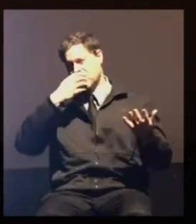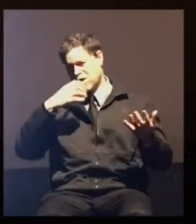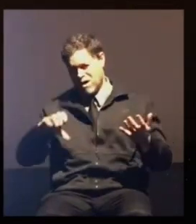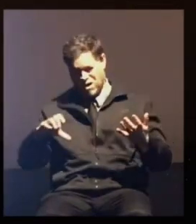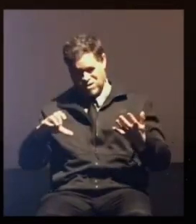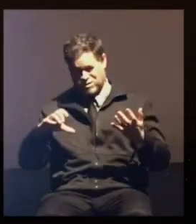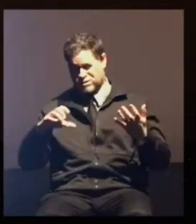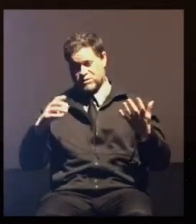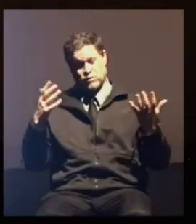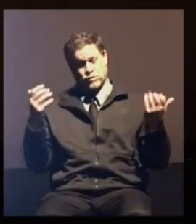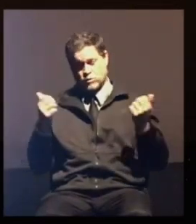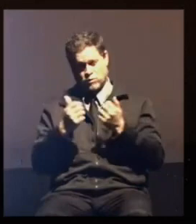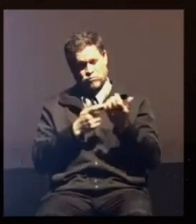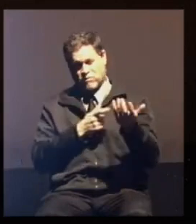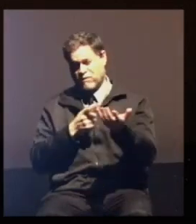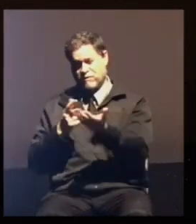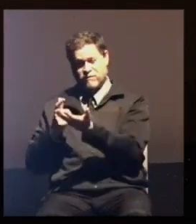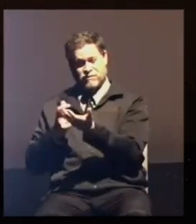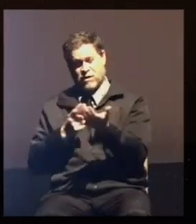enemy fire.